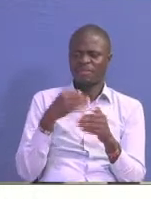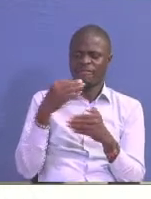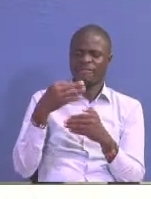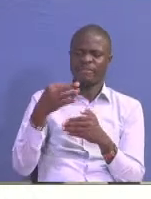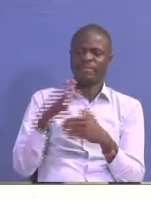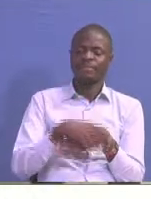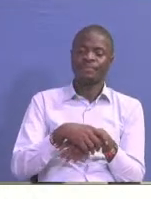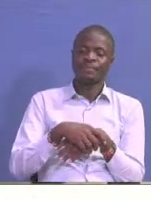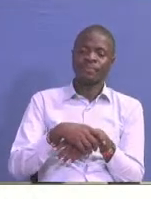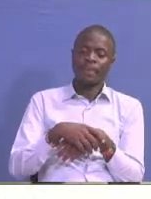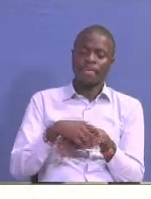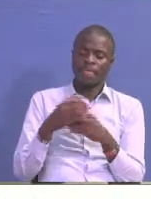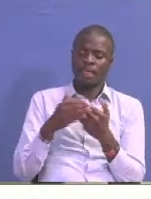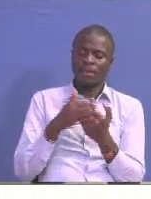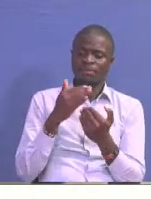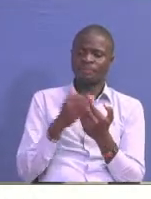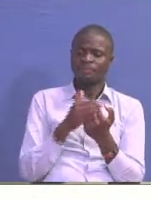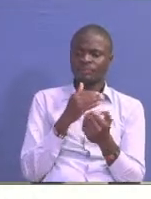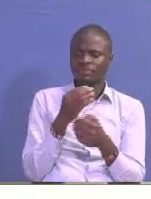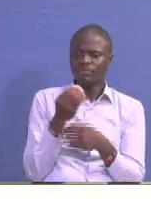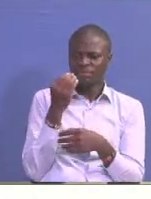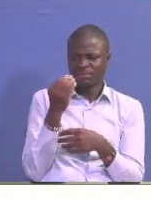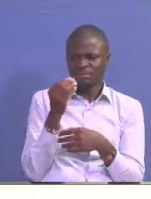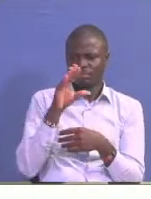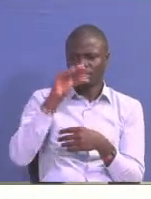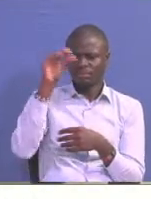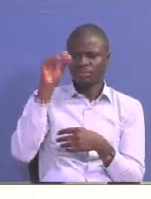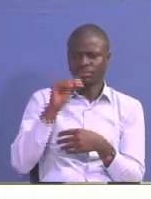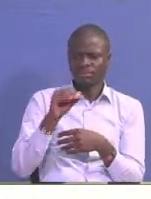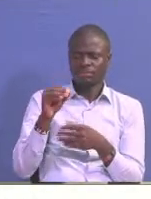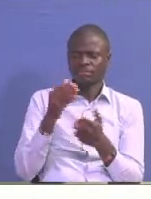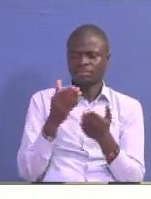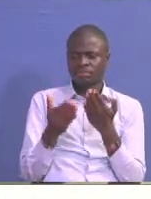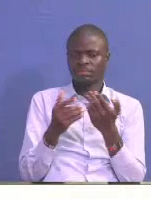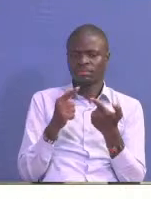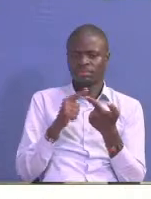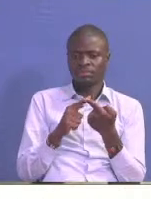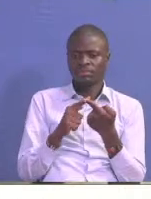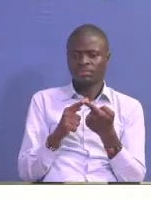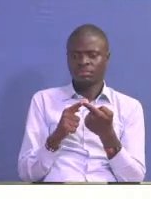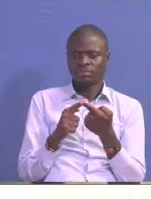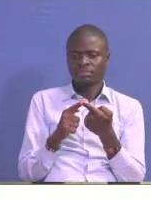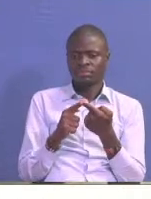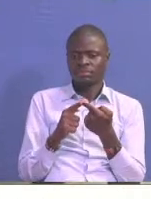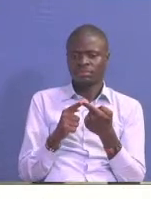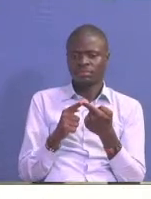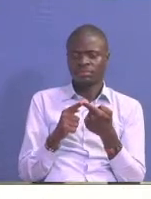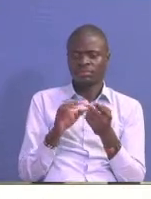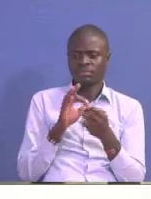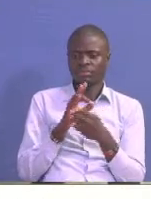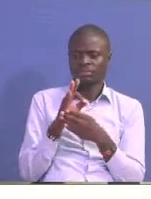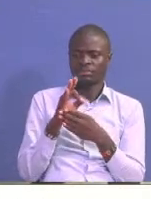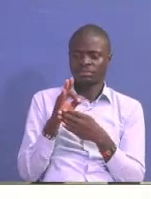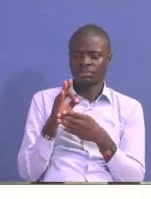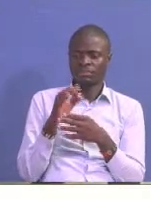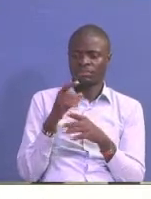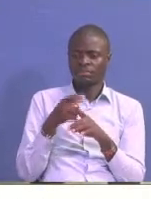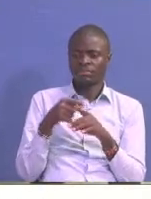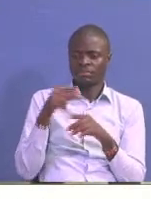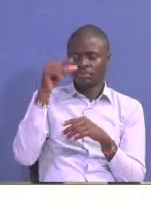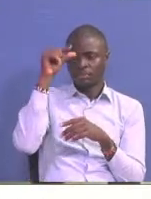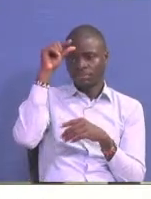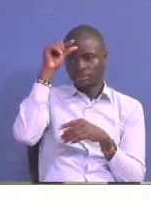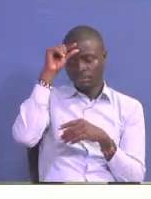cover a very small percentage compared with the funding that is required from the